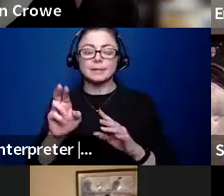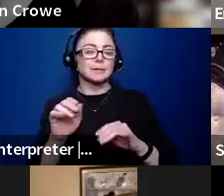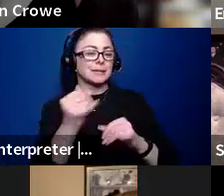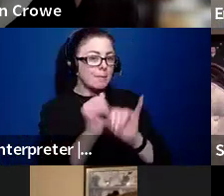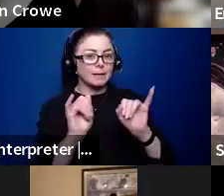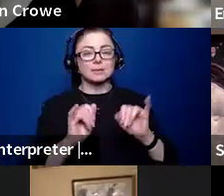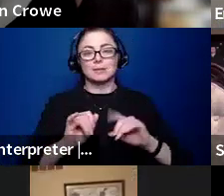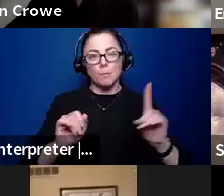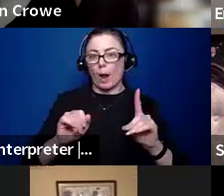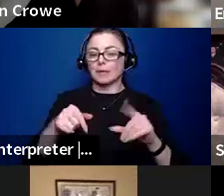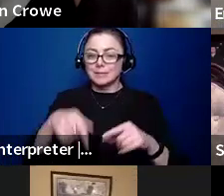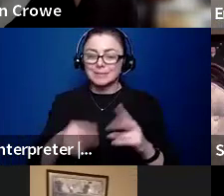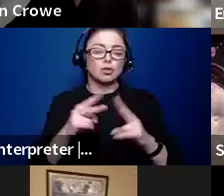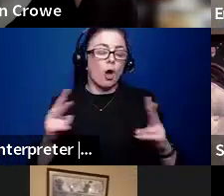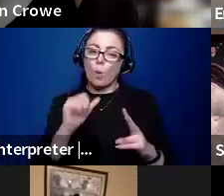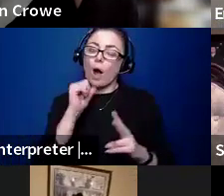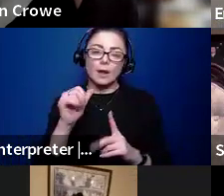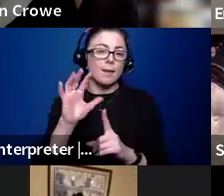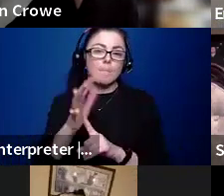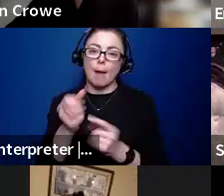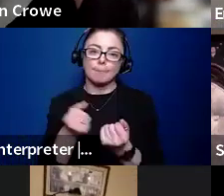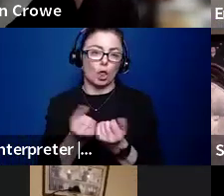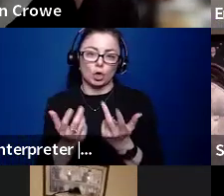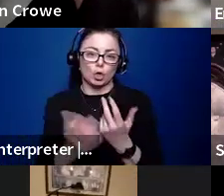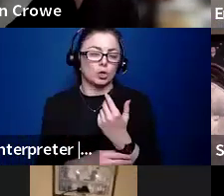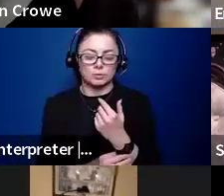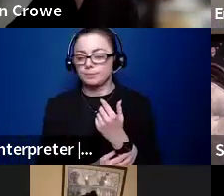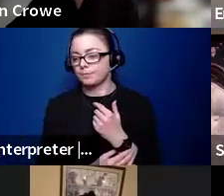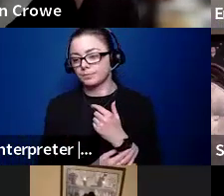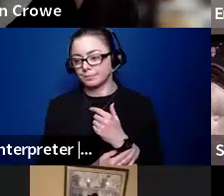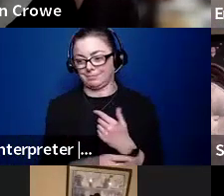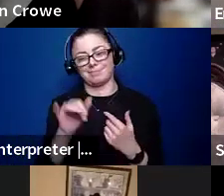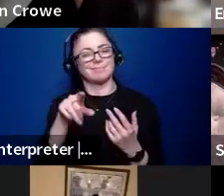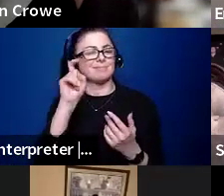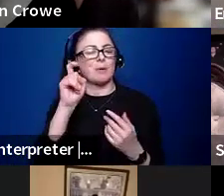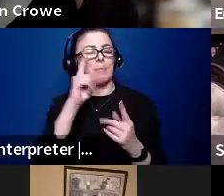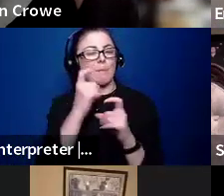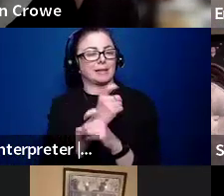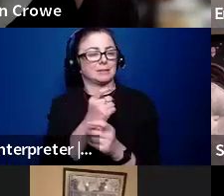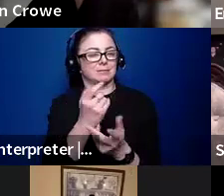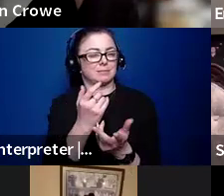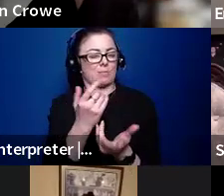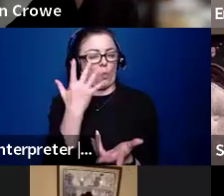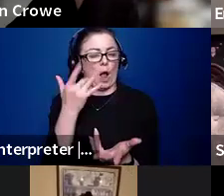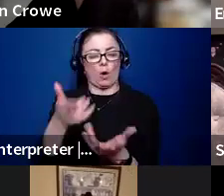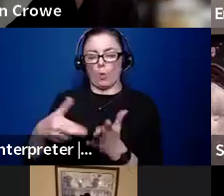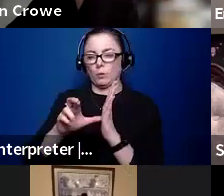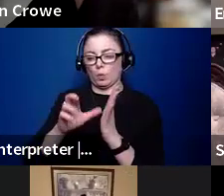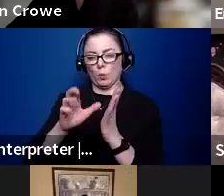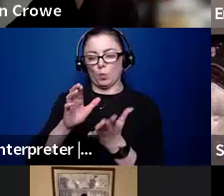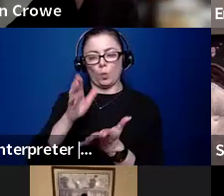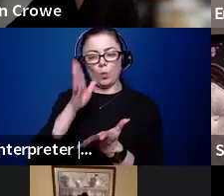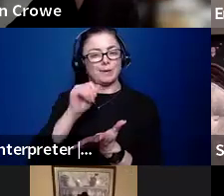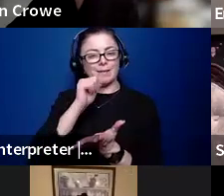alike, this is so unpopular. So it is just perplexing to me why a review wouldn't preface this type of extreme